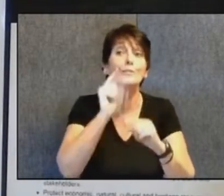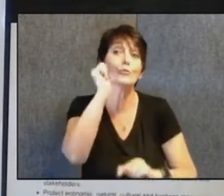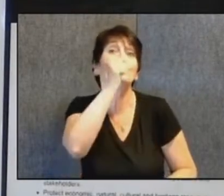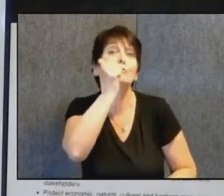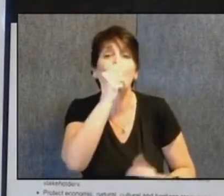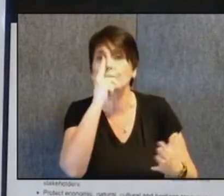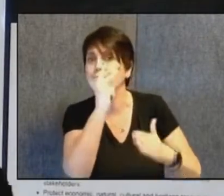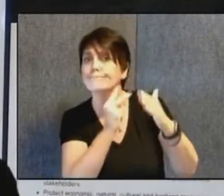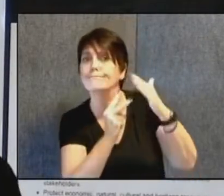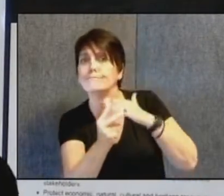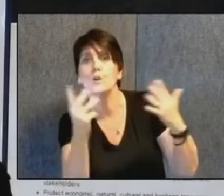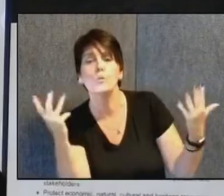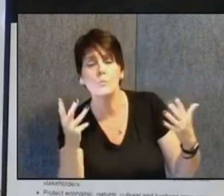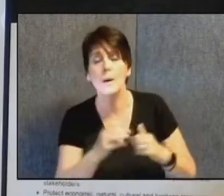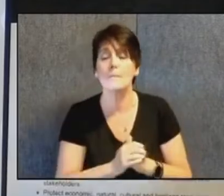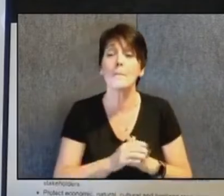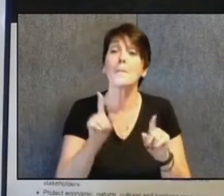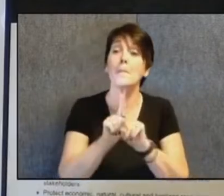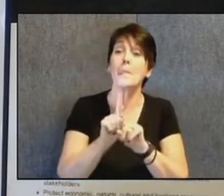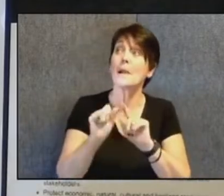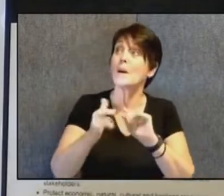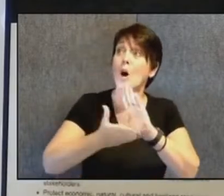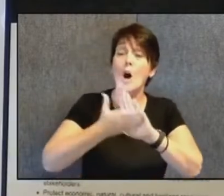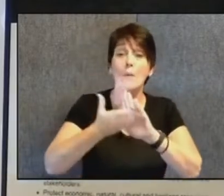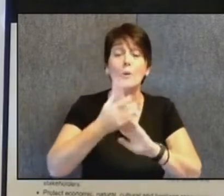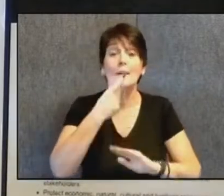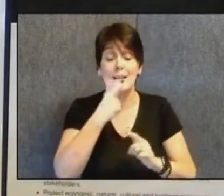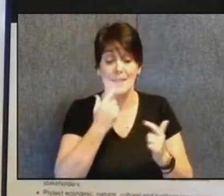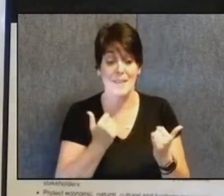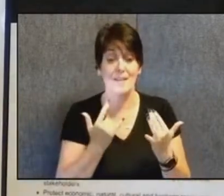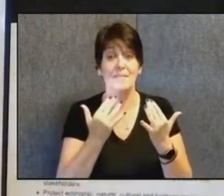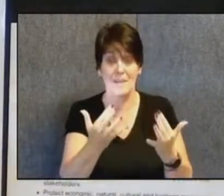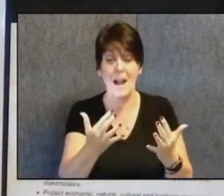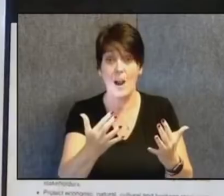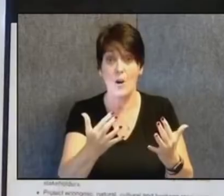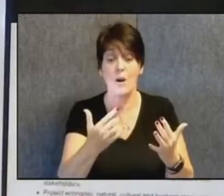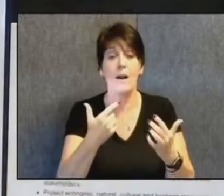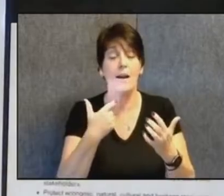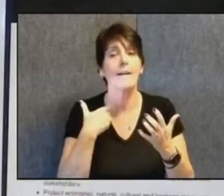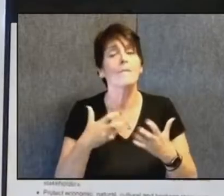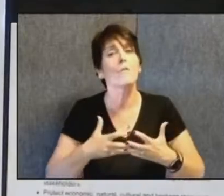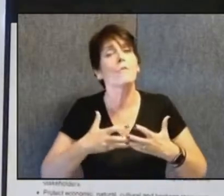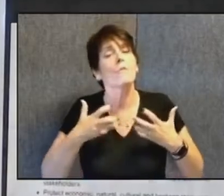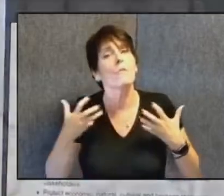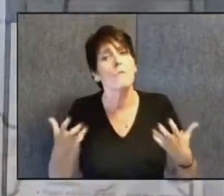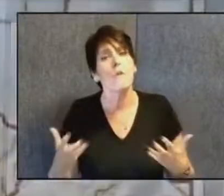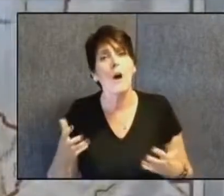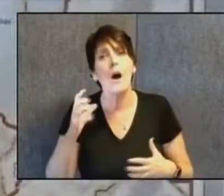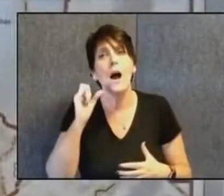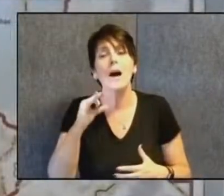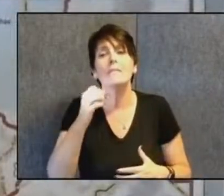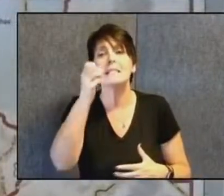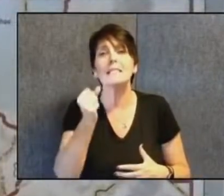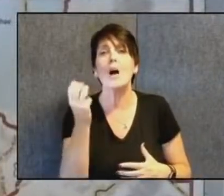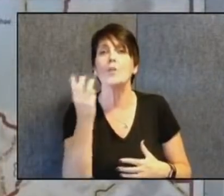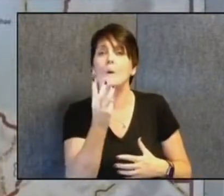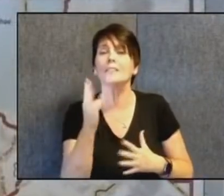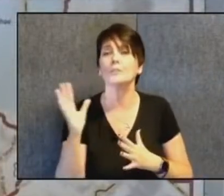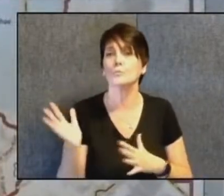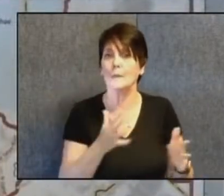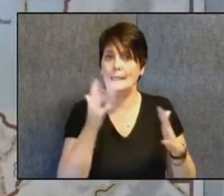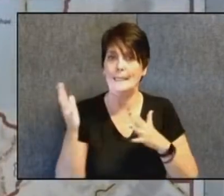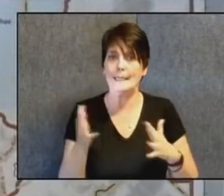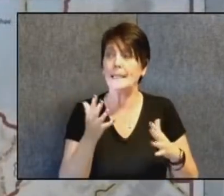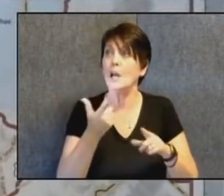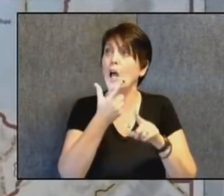tomorrow. So, as operations said, the fire has had a lot of this southwesterly winds